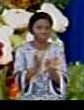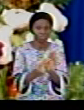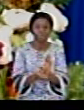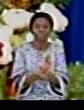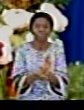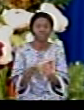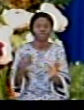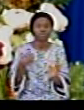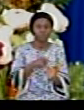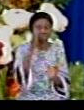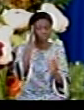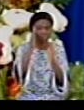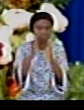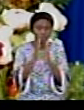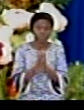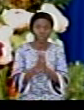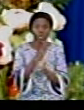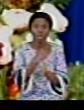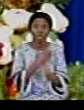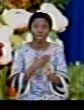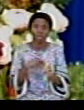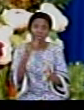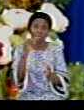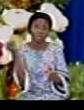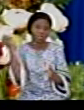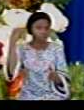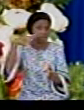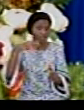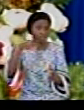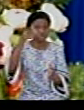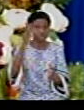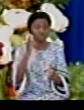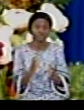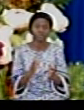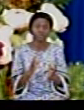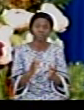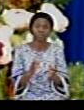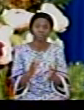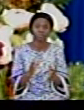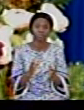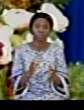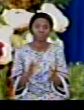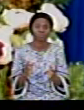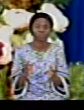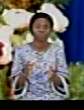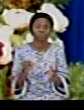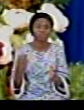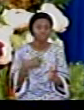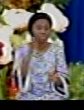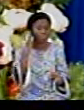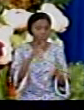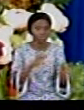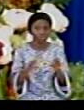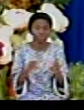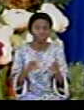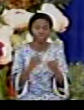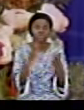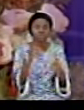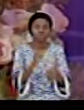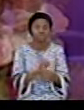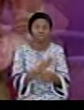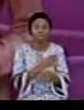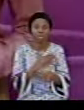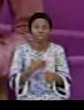grace of God, all of us, globally we attend, and by his grace, more should be done. Let's pray together